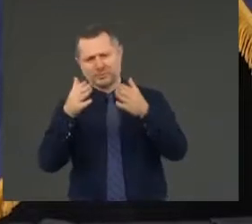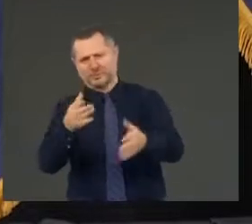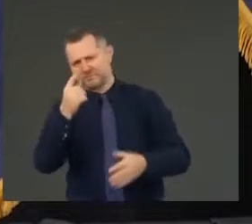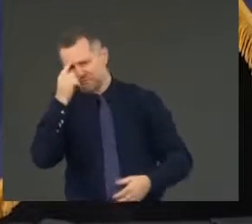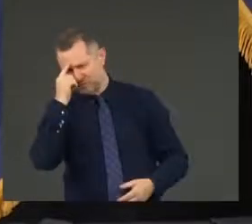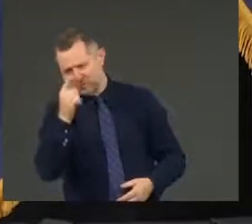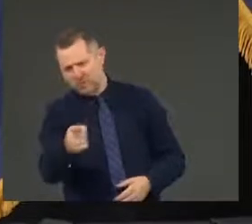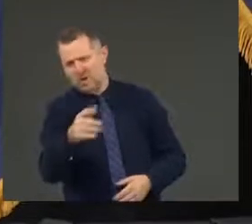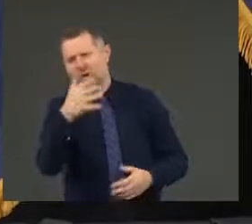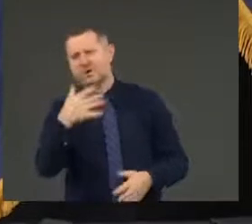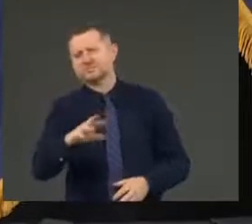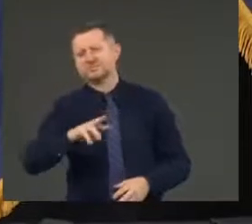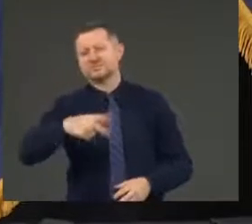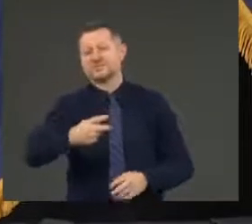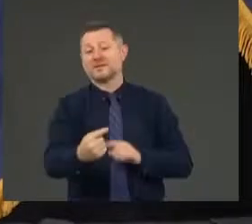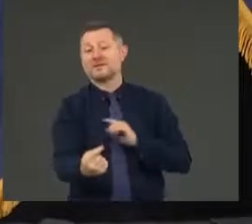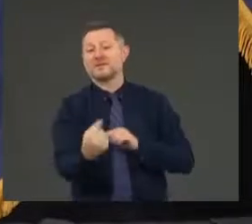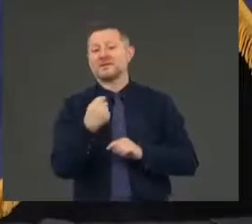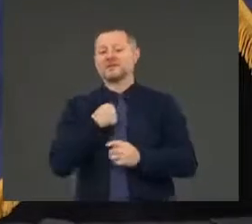us. Thank you.